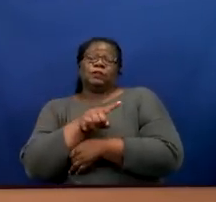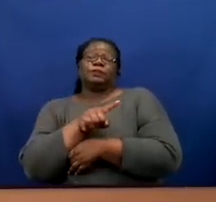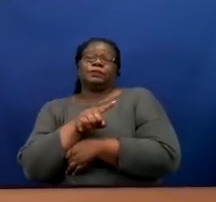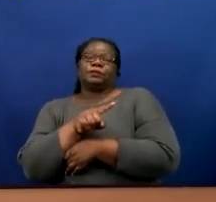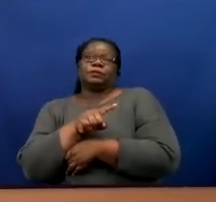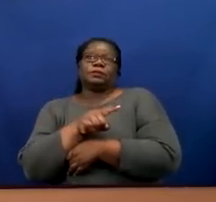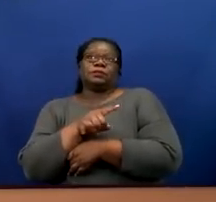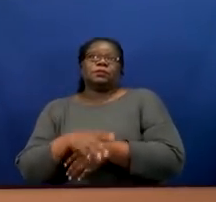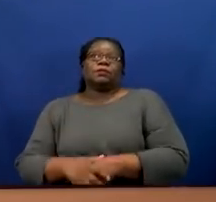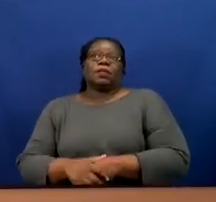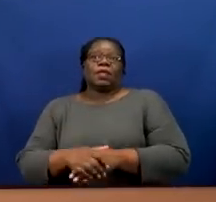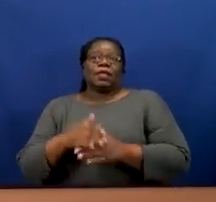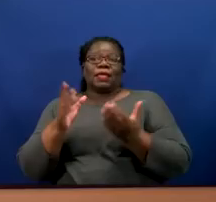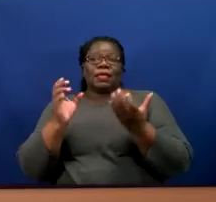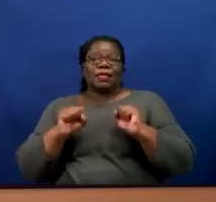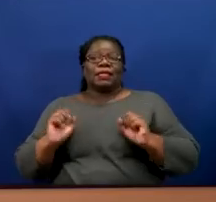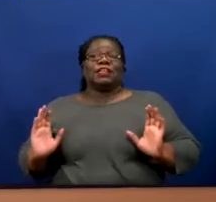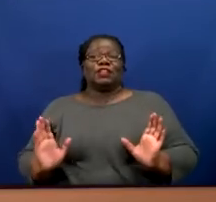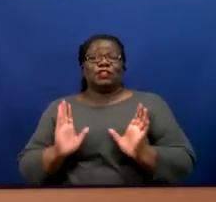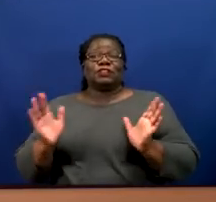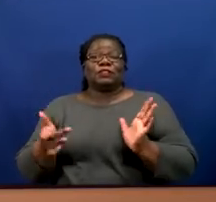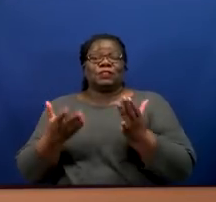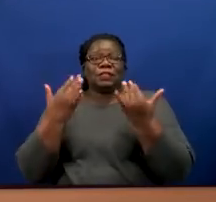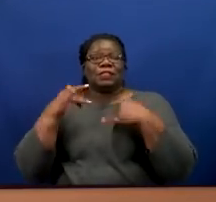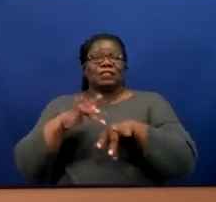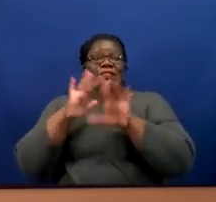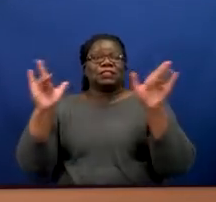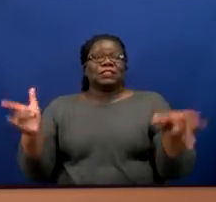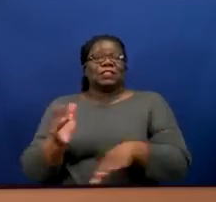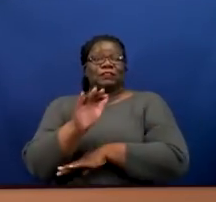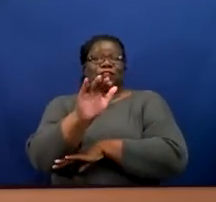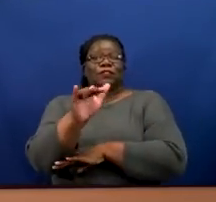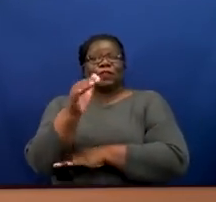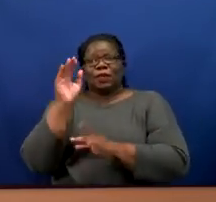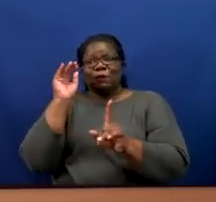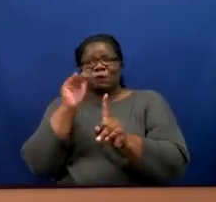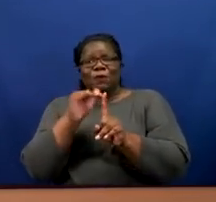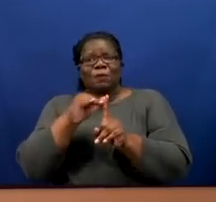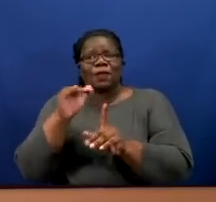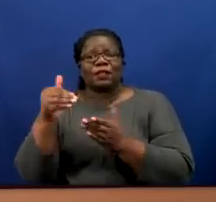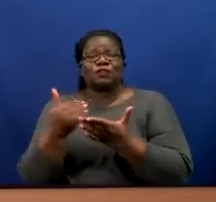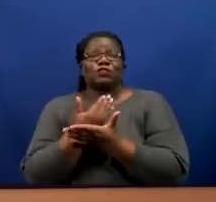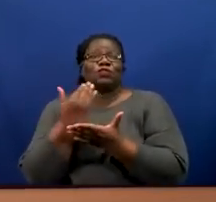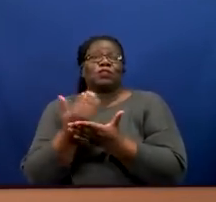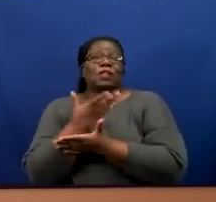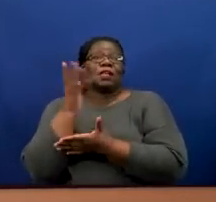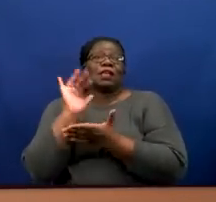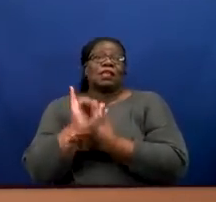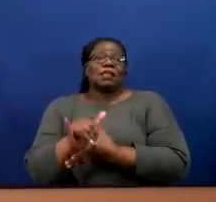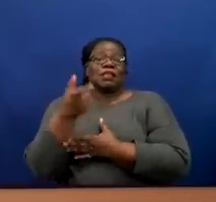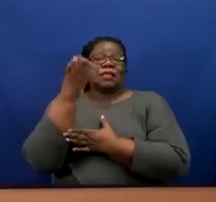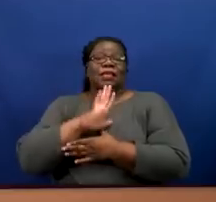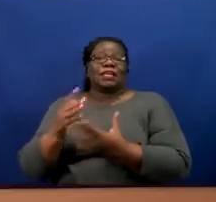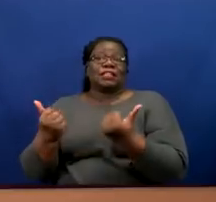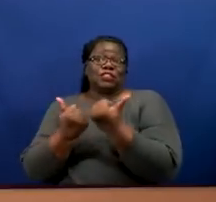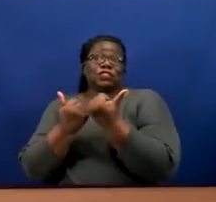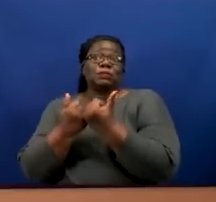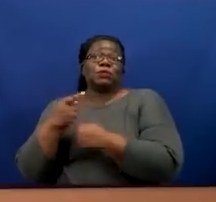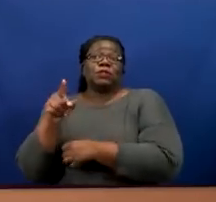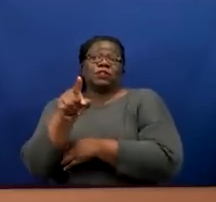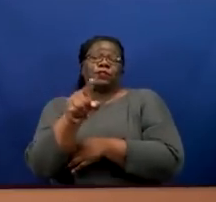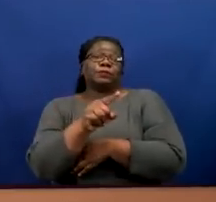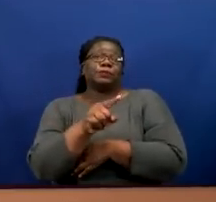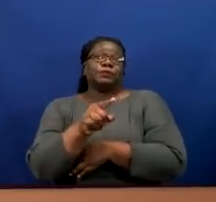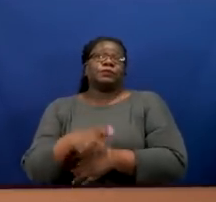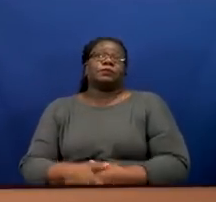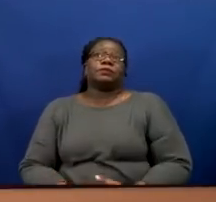side. May I encourage you on this Sunday afternoon and remind you afresh that God is on your